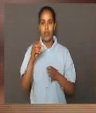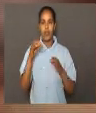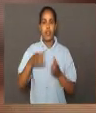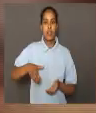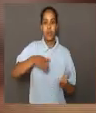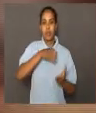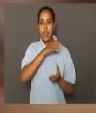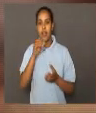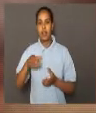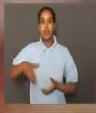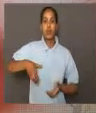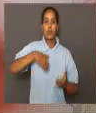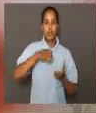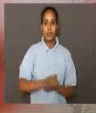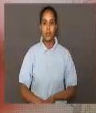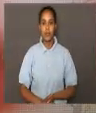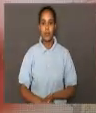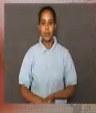in liquids.